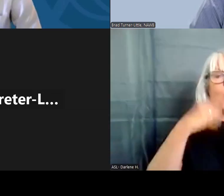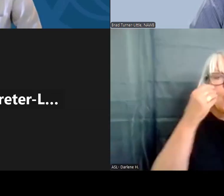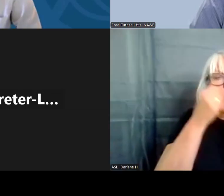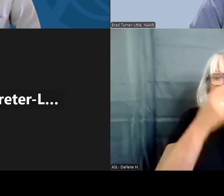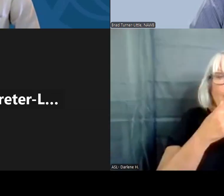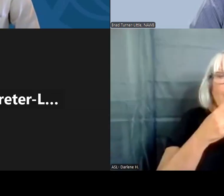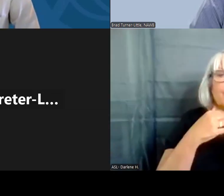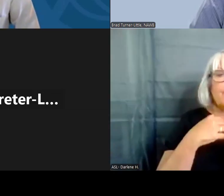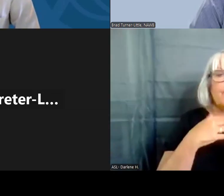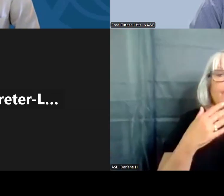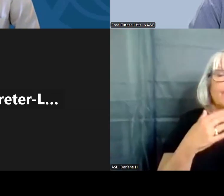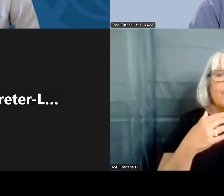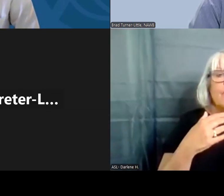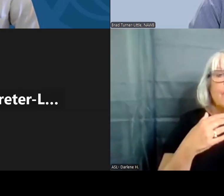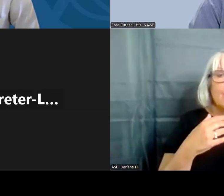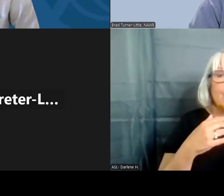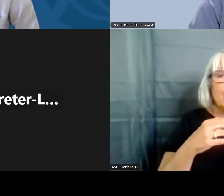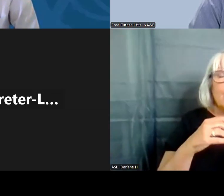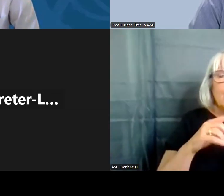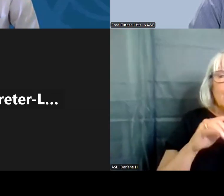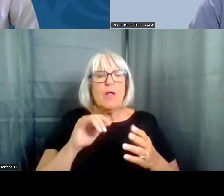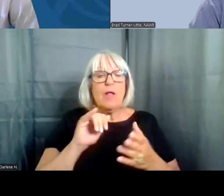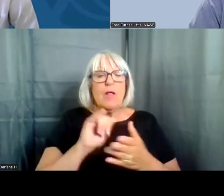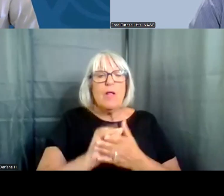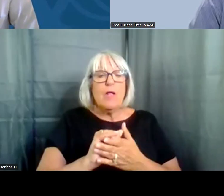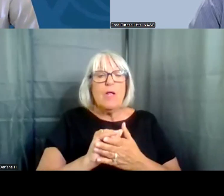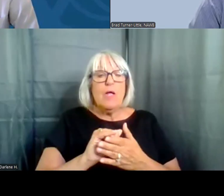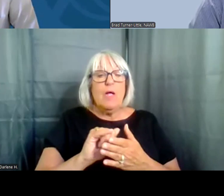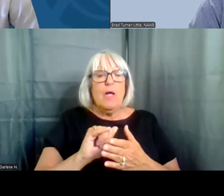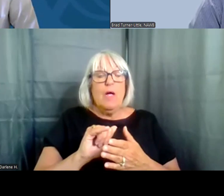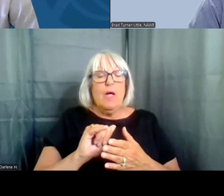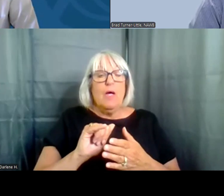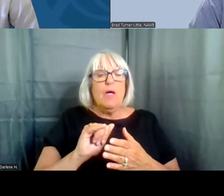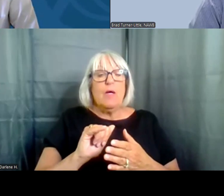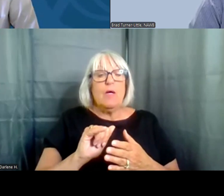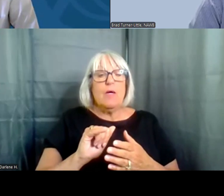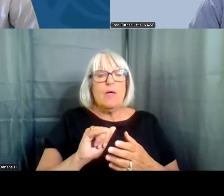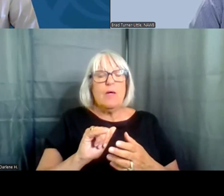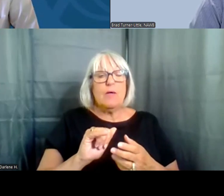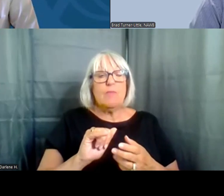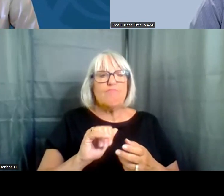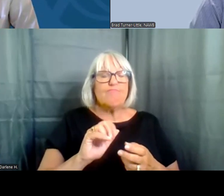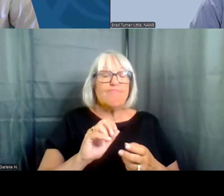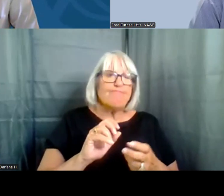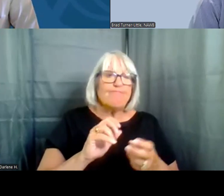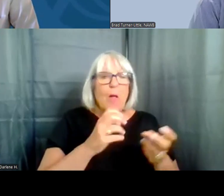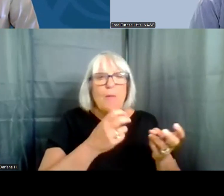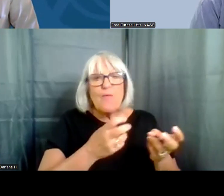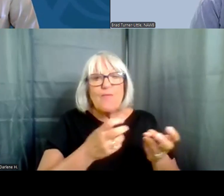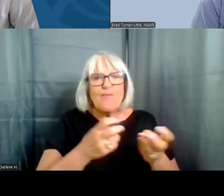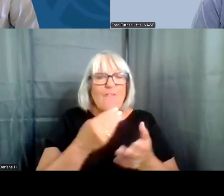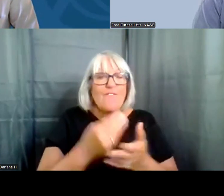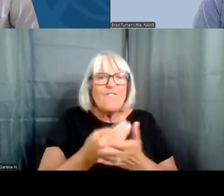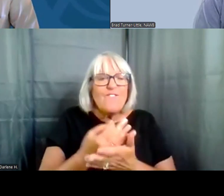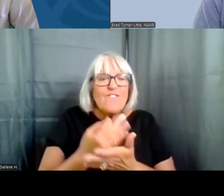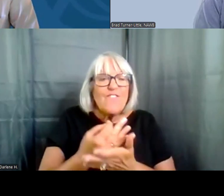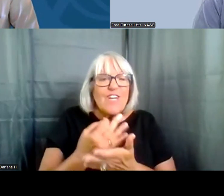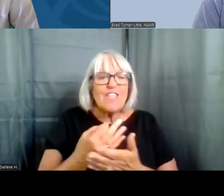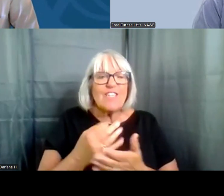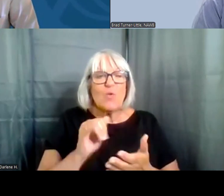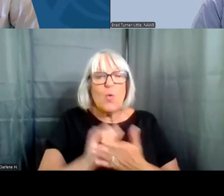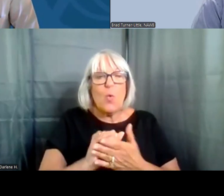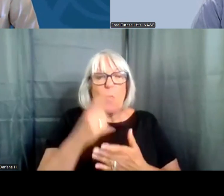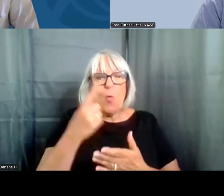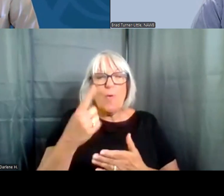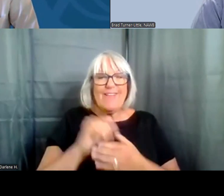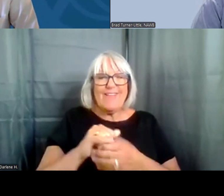For the braiding of funds is one of those areas that, quite candidly, local workforce boards have